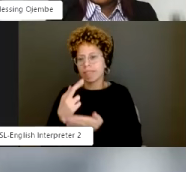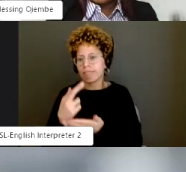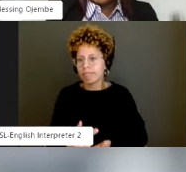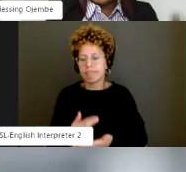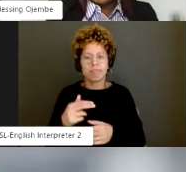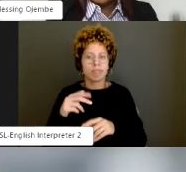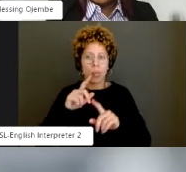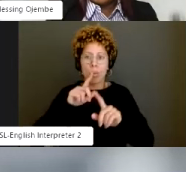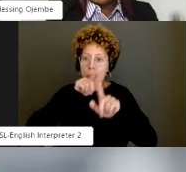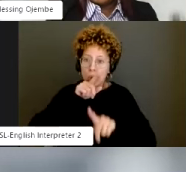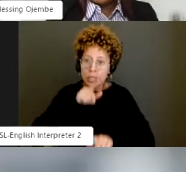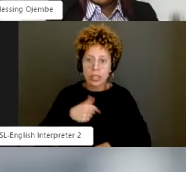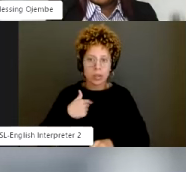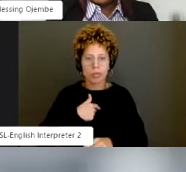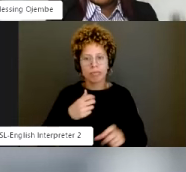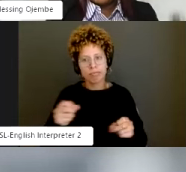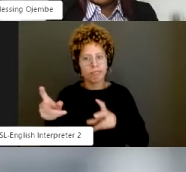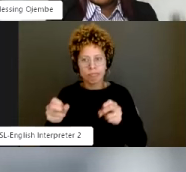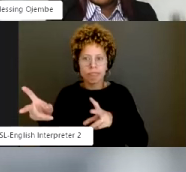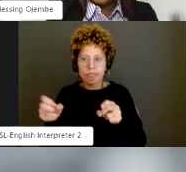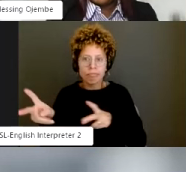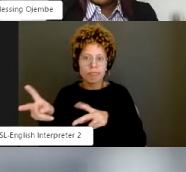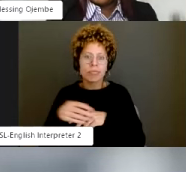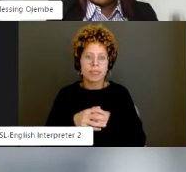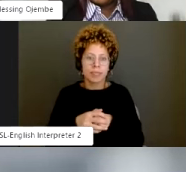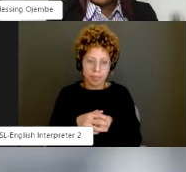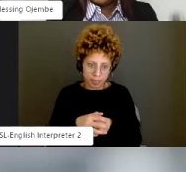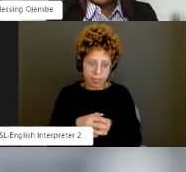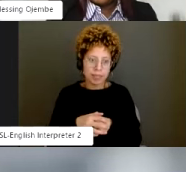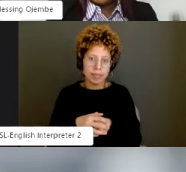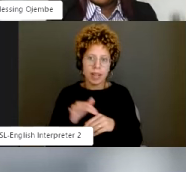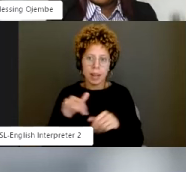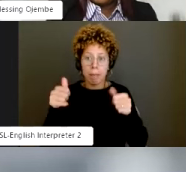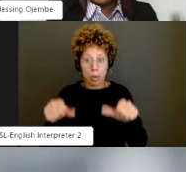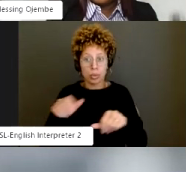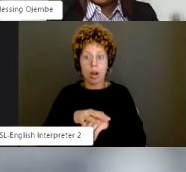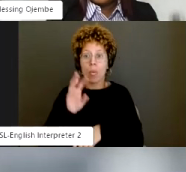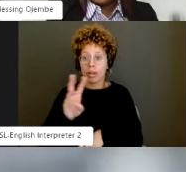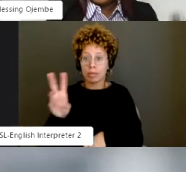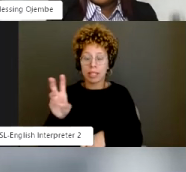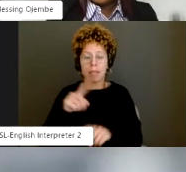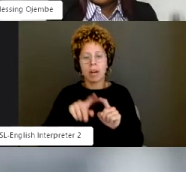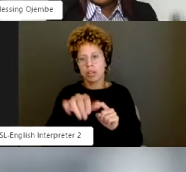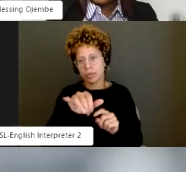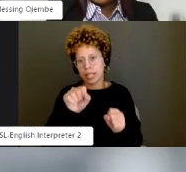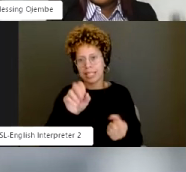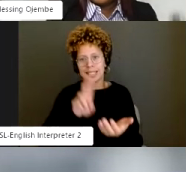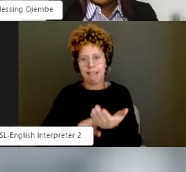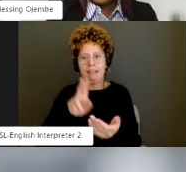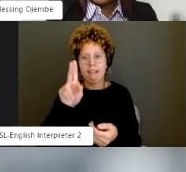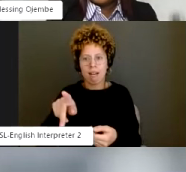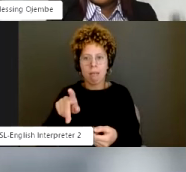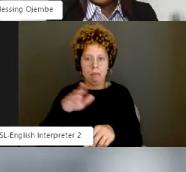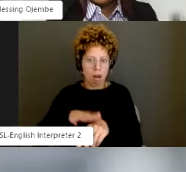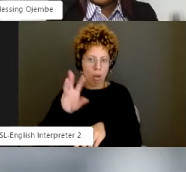post on a regular basis. And you can find, it's posted on our website, but you can also sign up on our website to receive that.